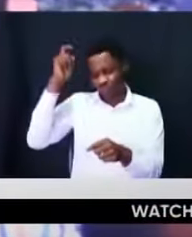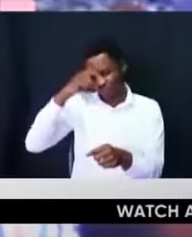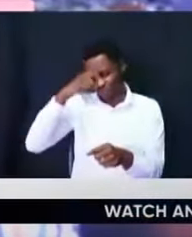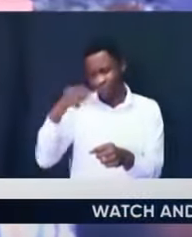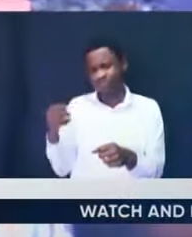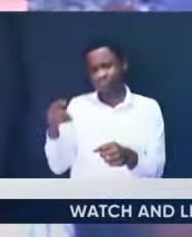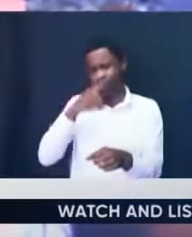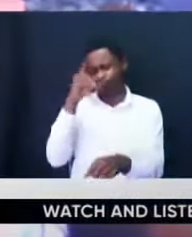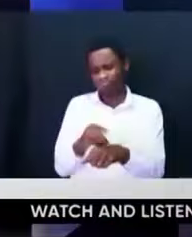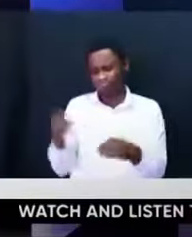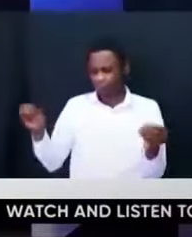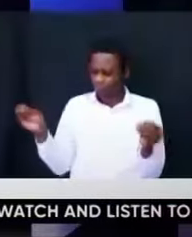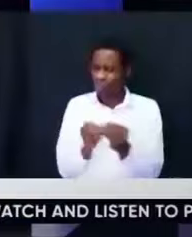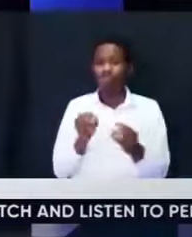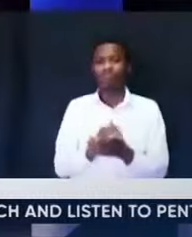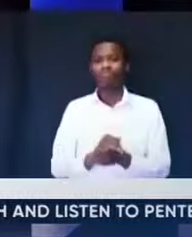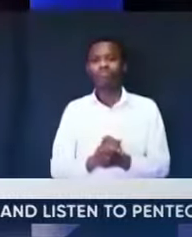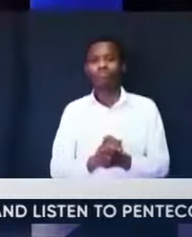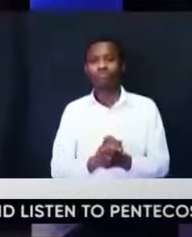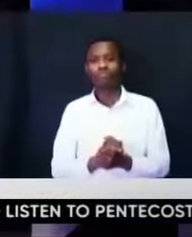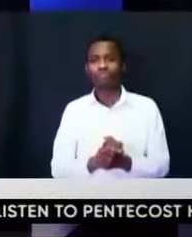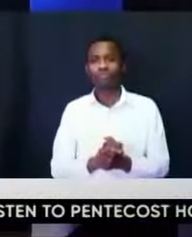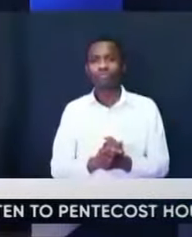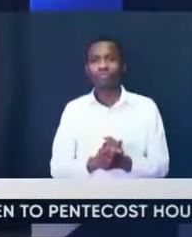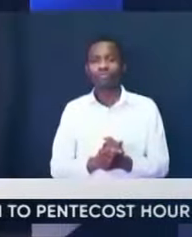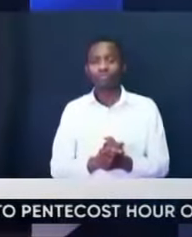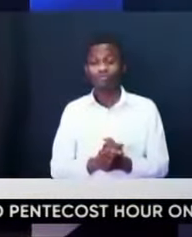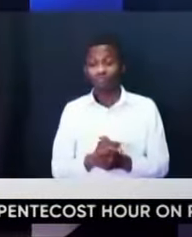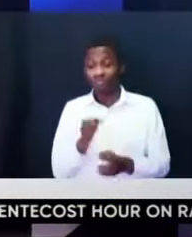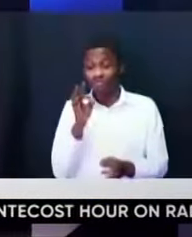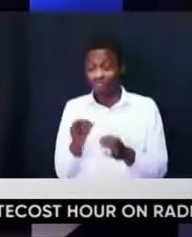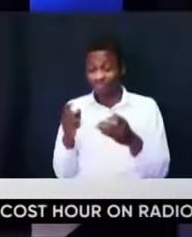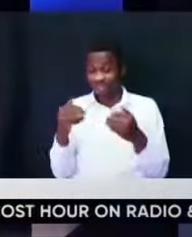wisdom if you see somebody who is a liar and the person is so